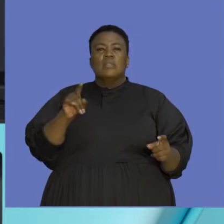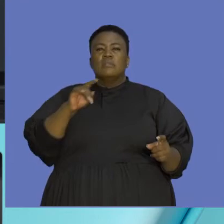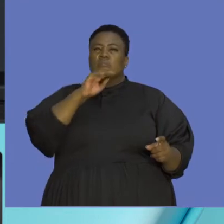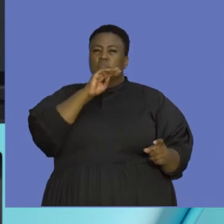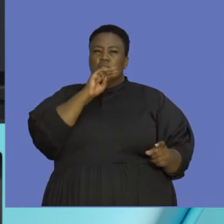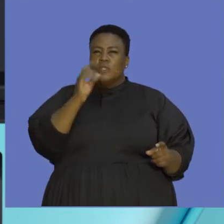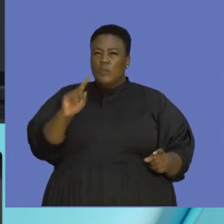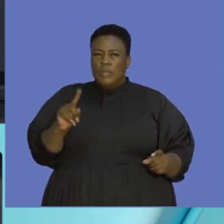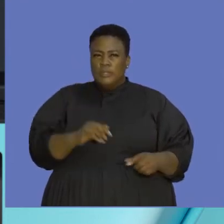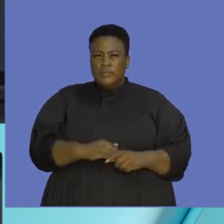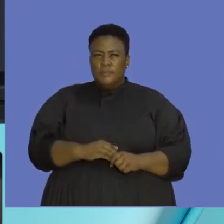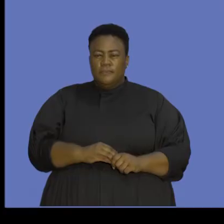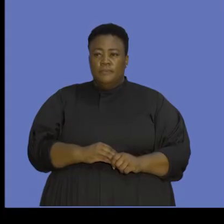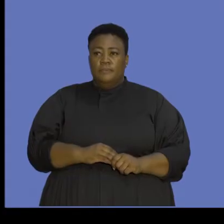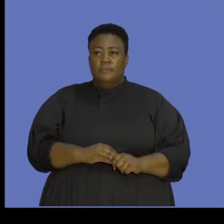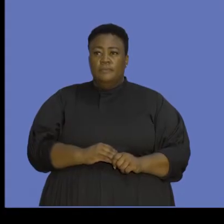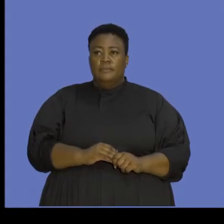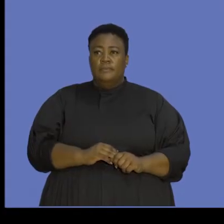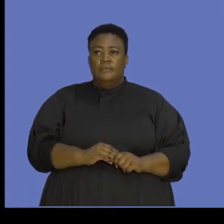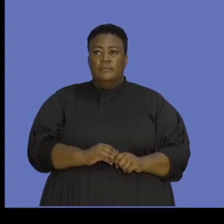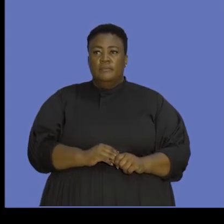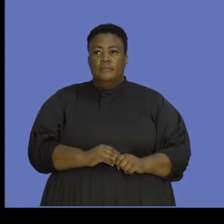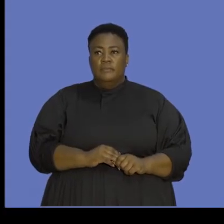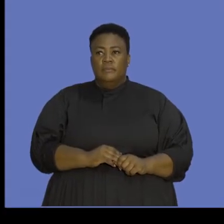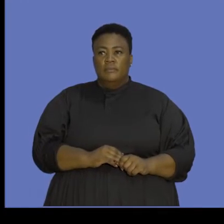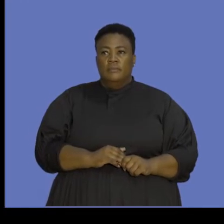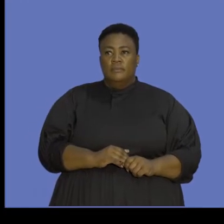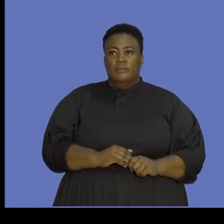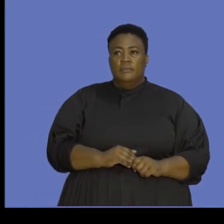this directly proportional mean? It means this.